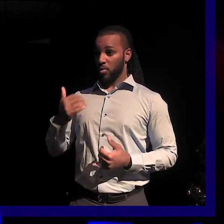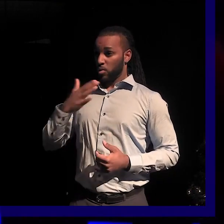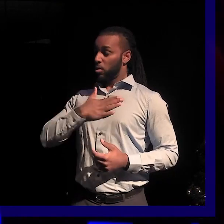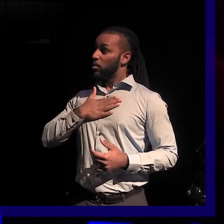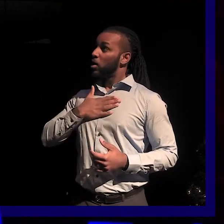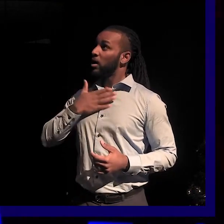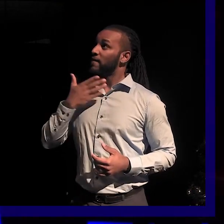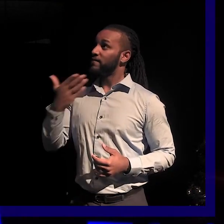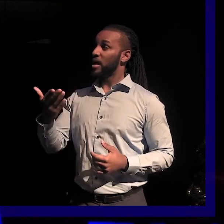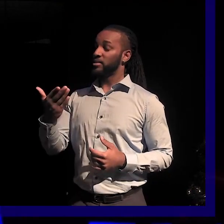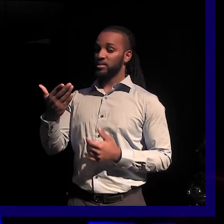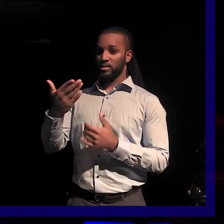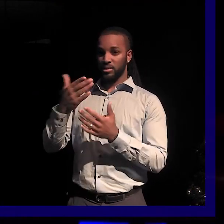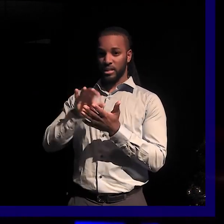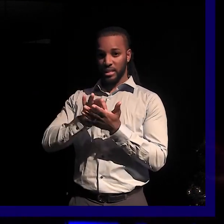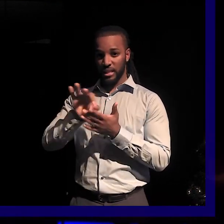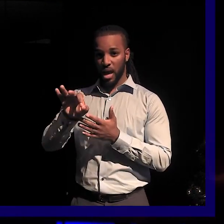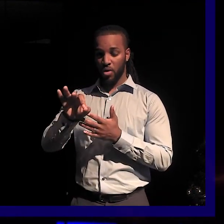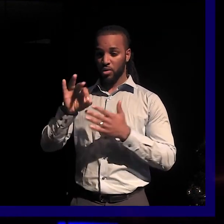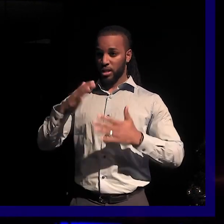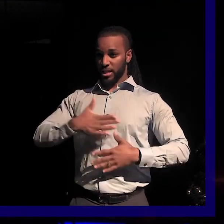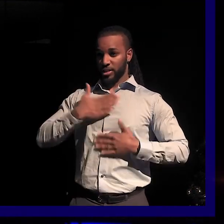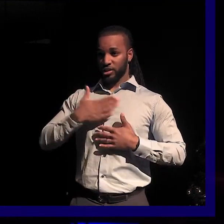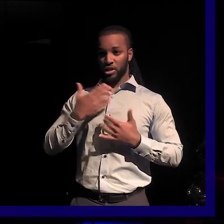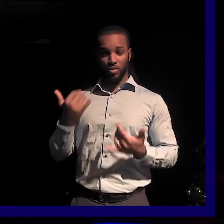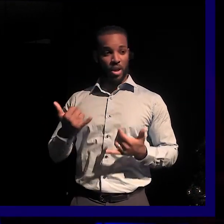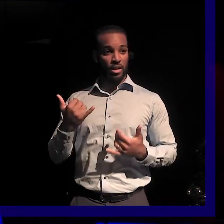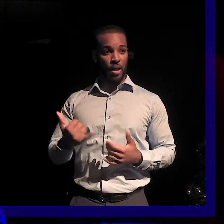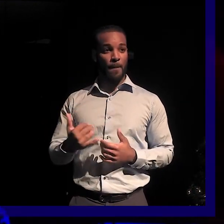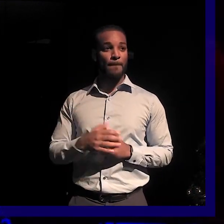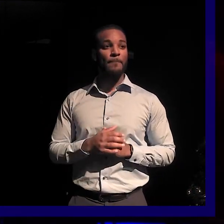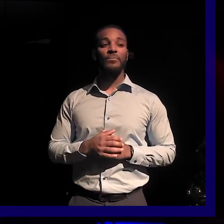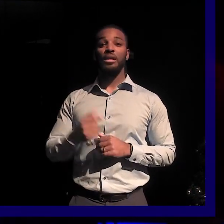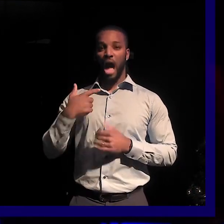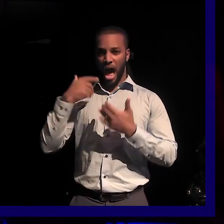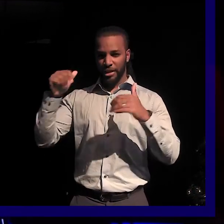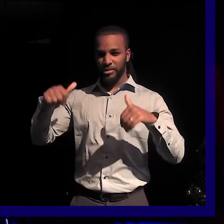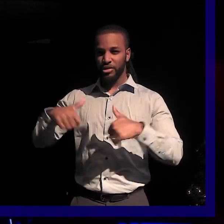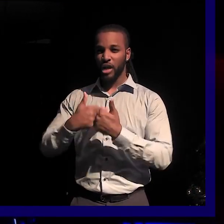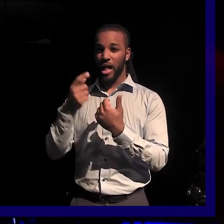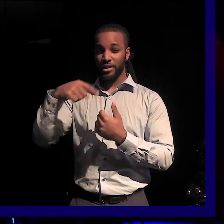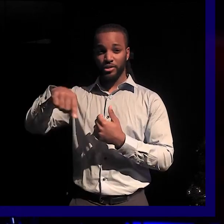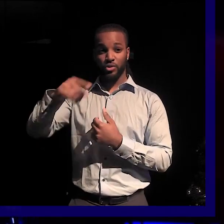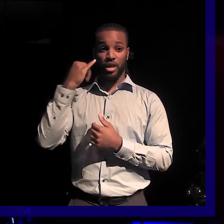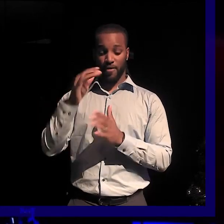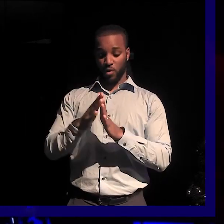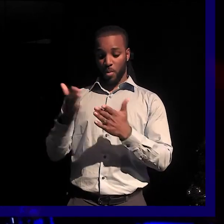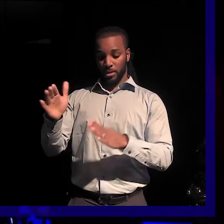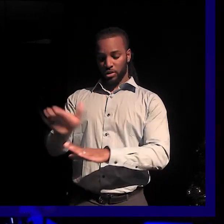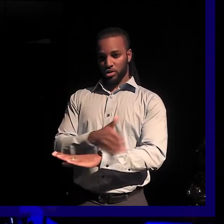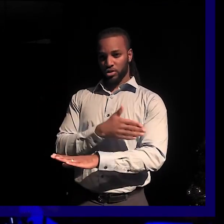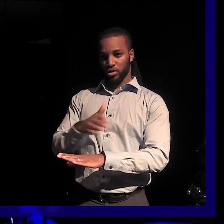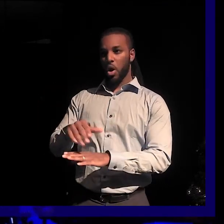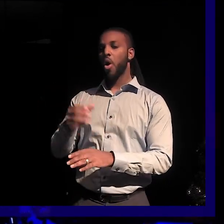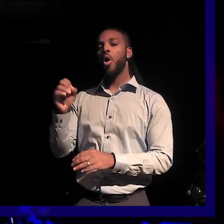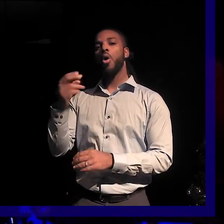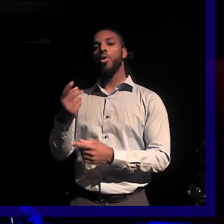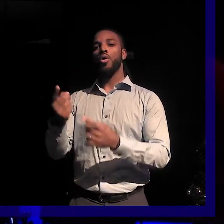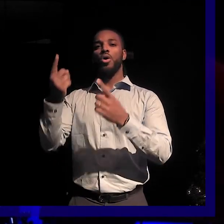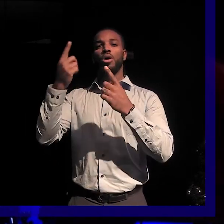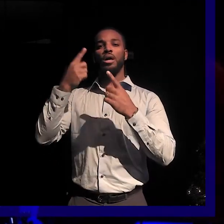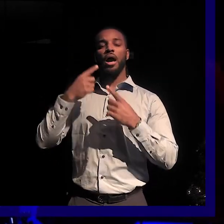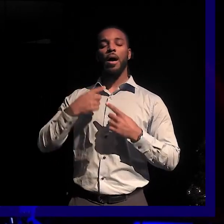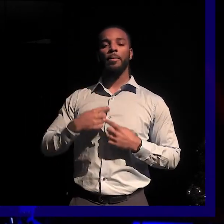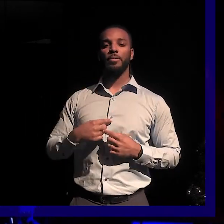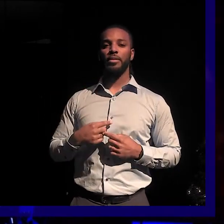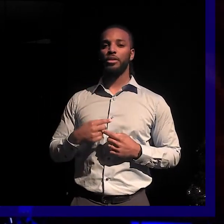confess, count, and cheer. We're going to confess. And I challenge you as we open this song, this first song, Oh, Come to the Altar.